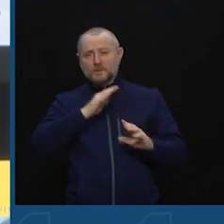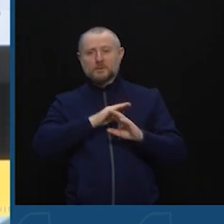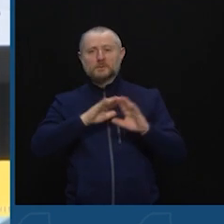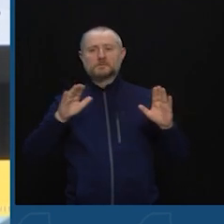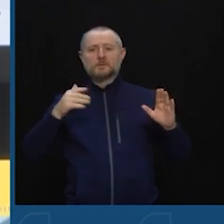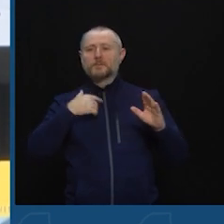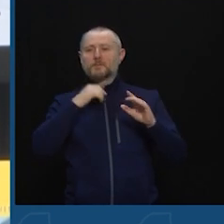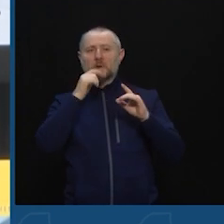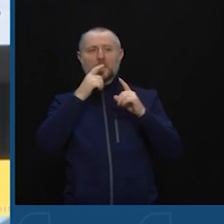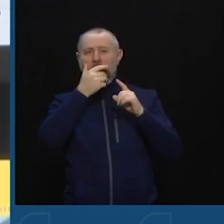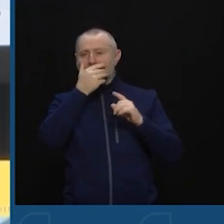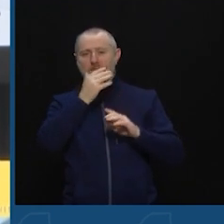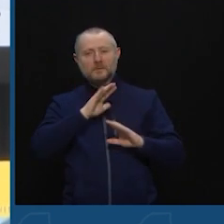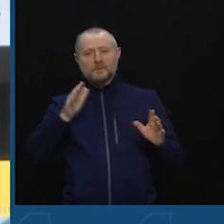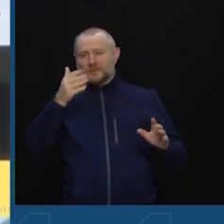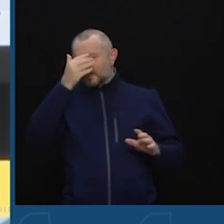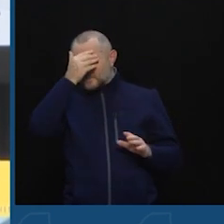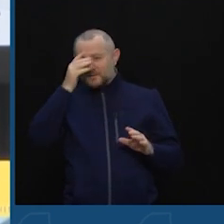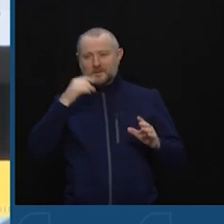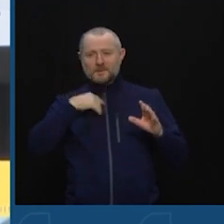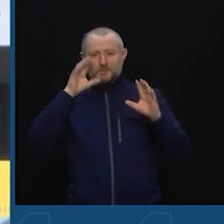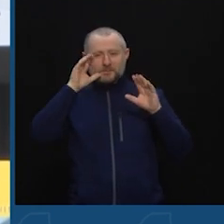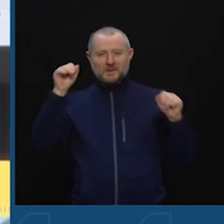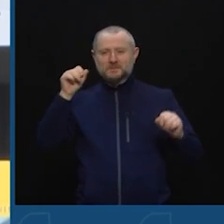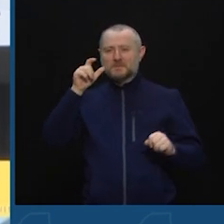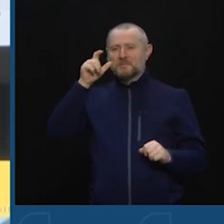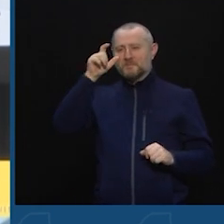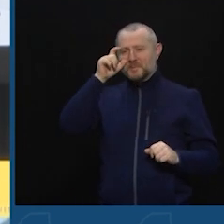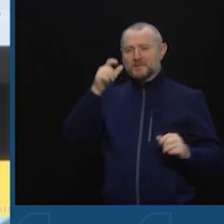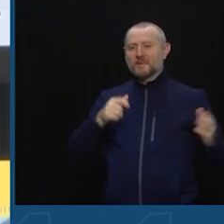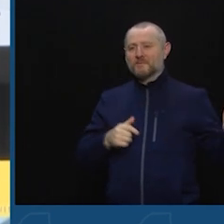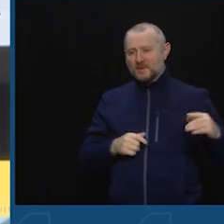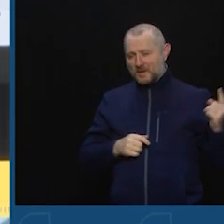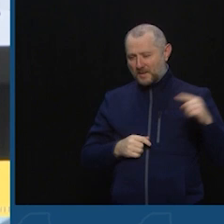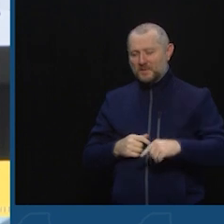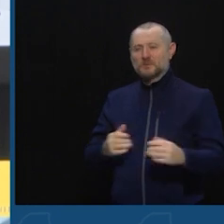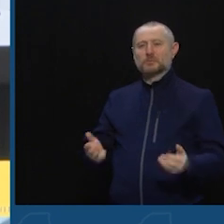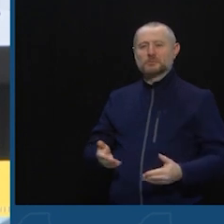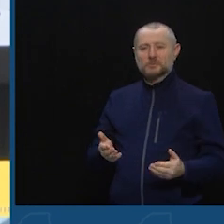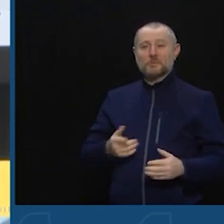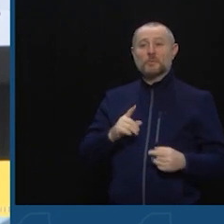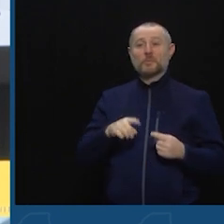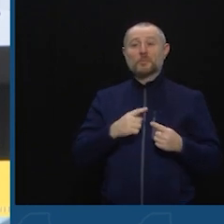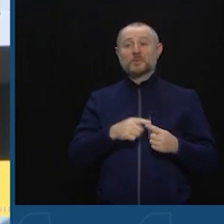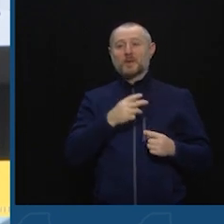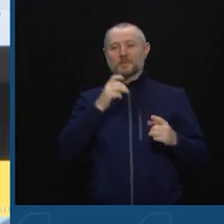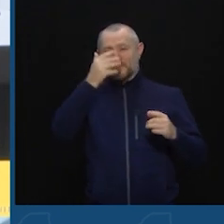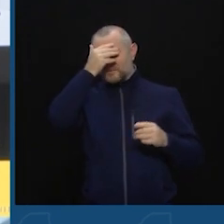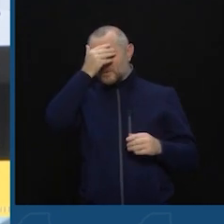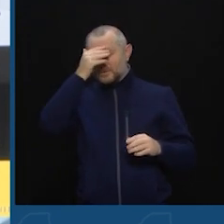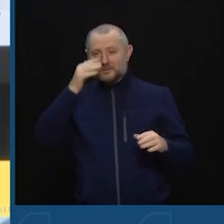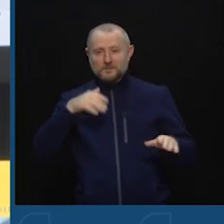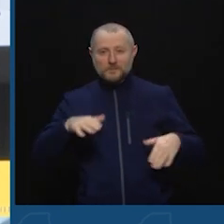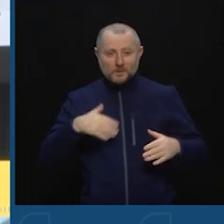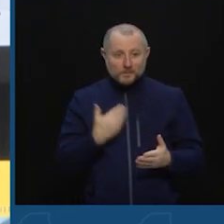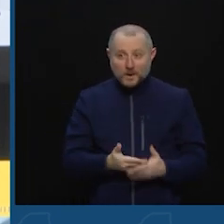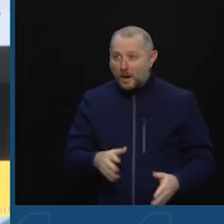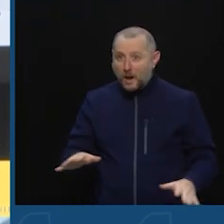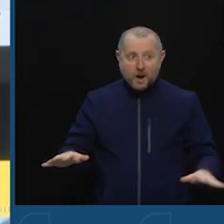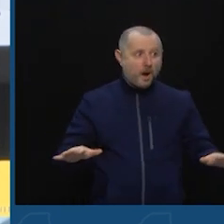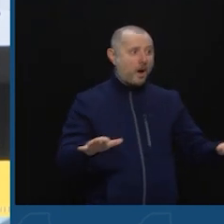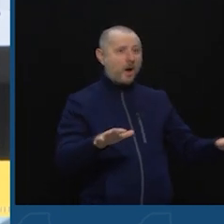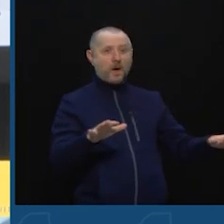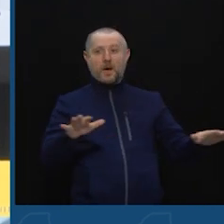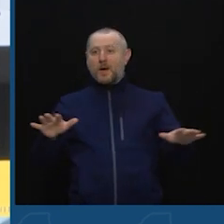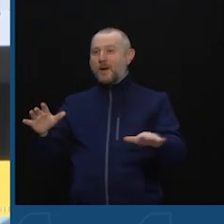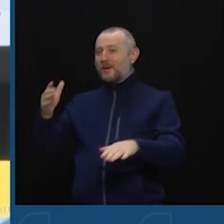going to invite President Biden here. And when he takes off the blindfold and sees this, he'll know that we listened,